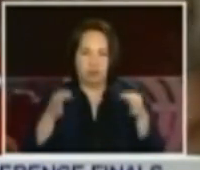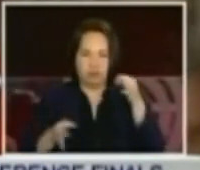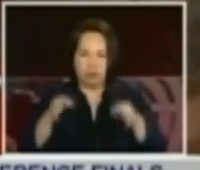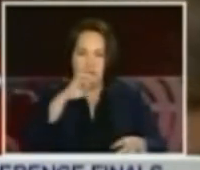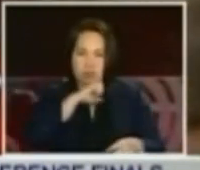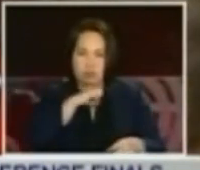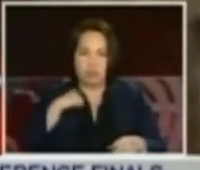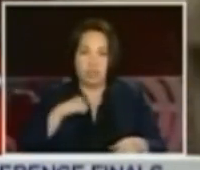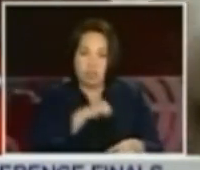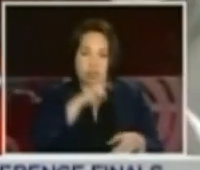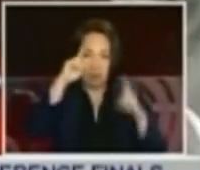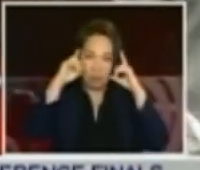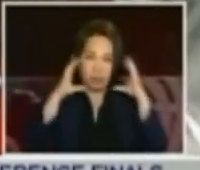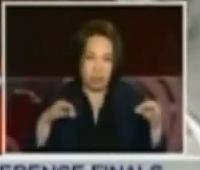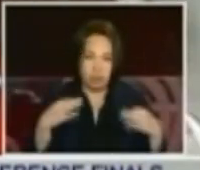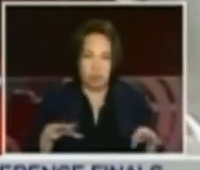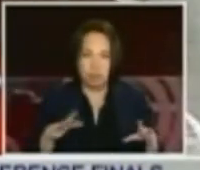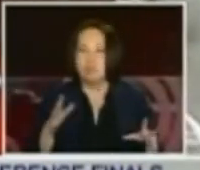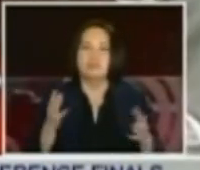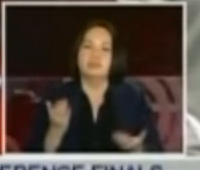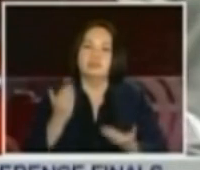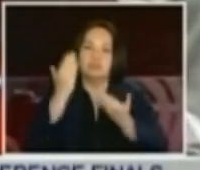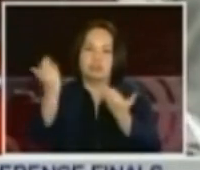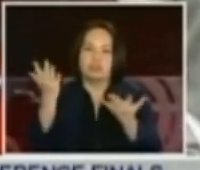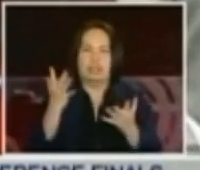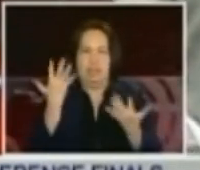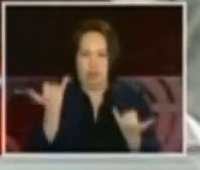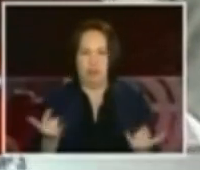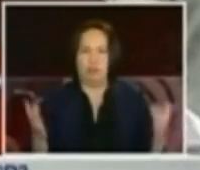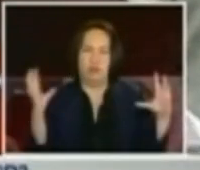accordingly, I move that we terminate case number